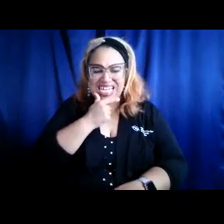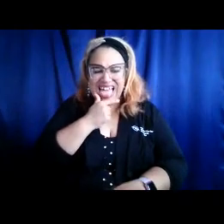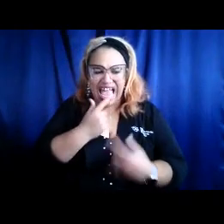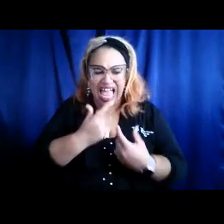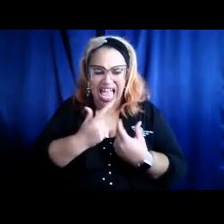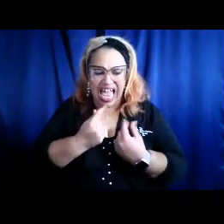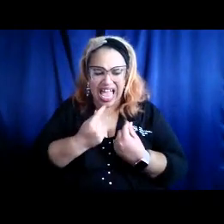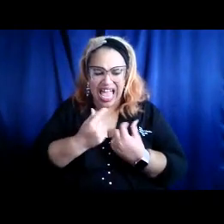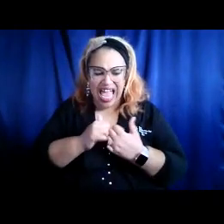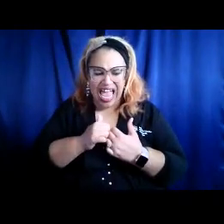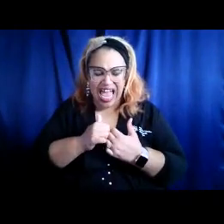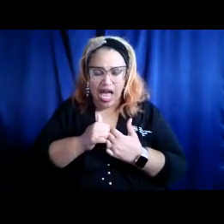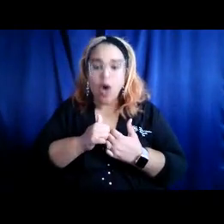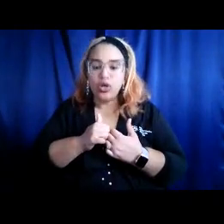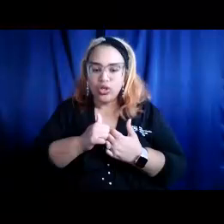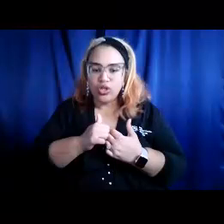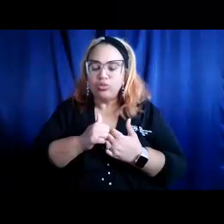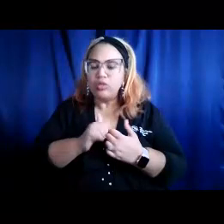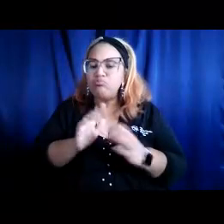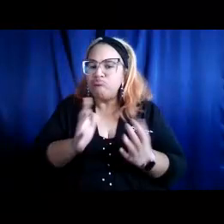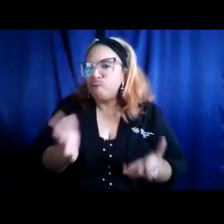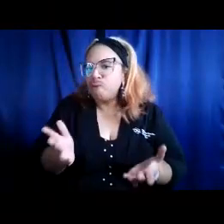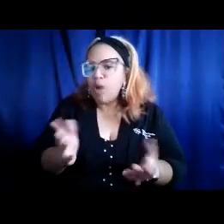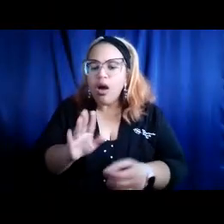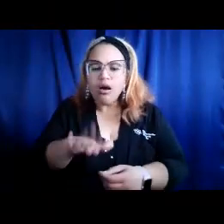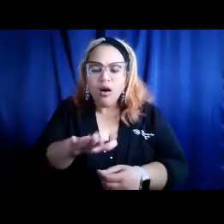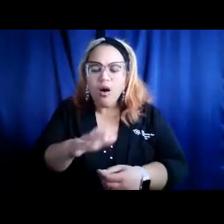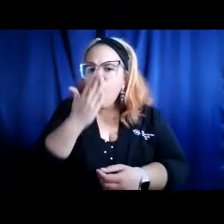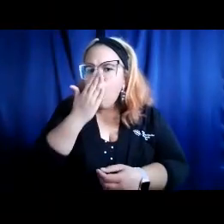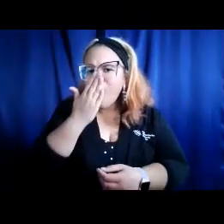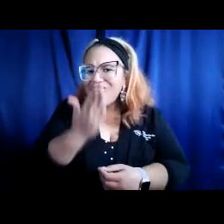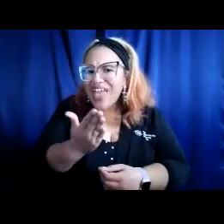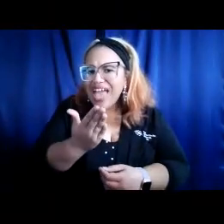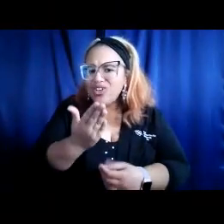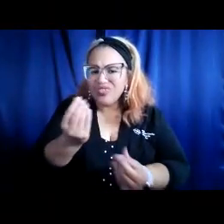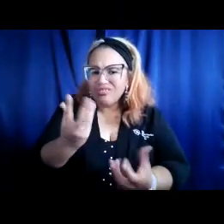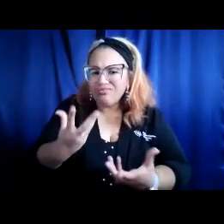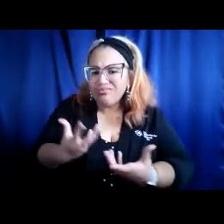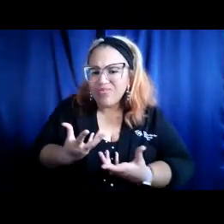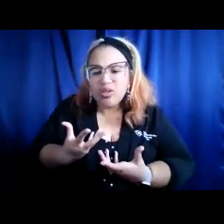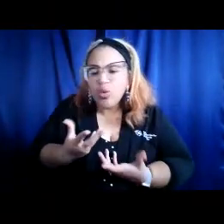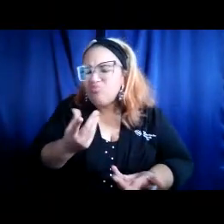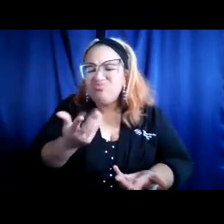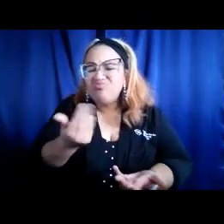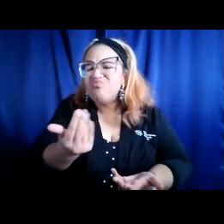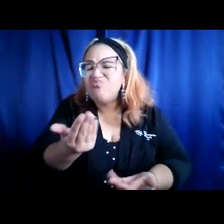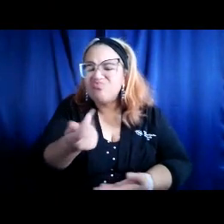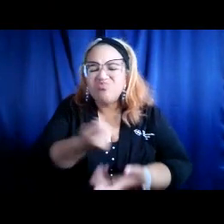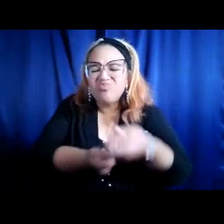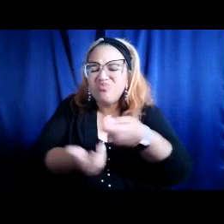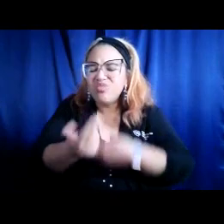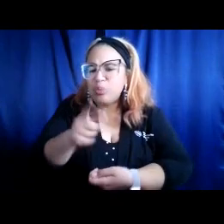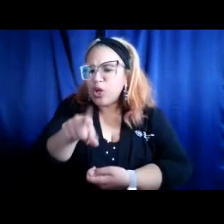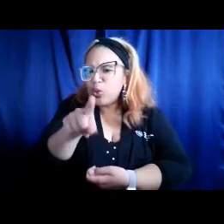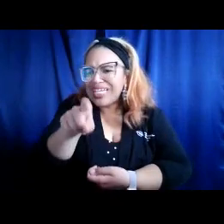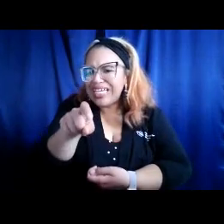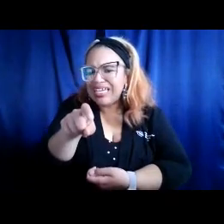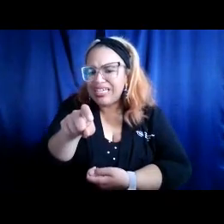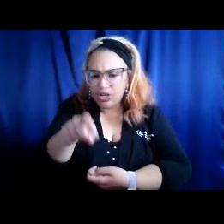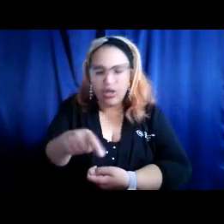tell me more about what you need to be successful in your role?" Ultimately, the goal is to ensure that no request